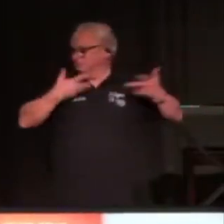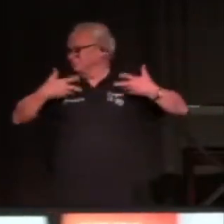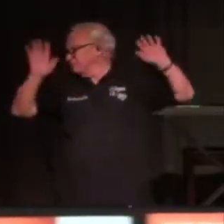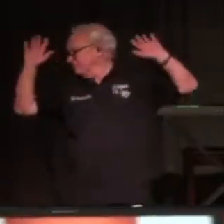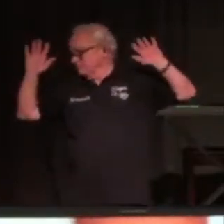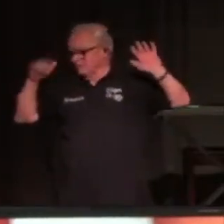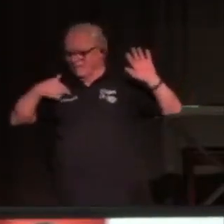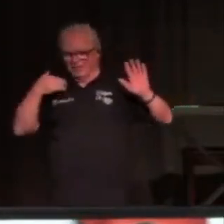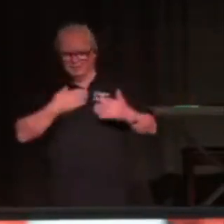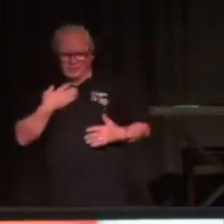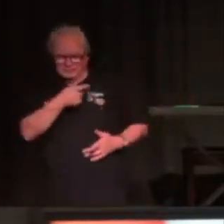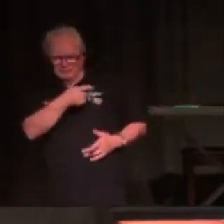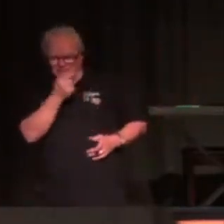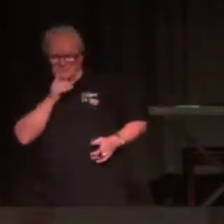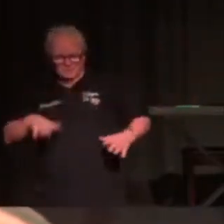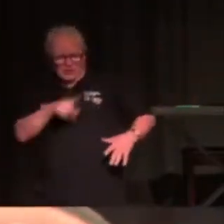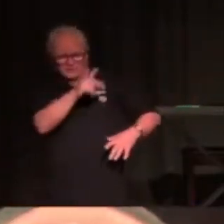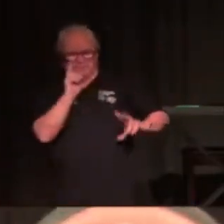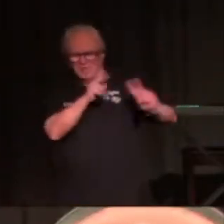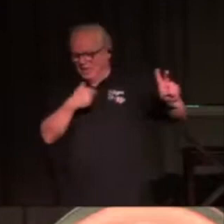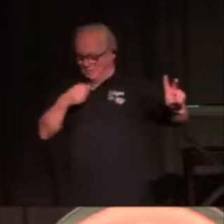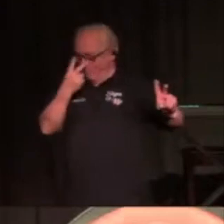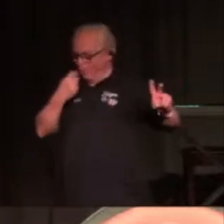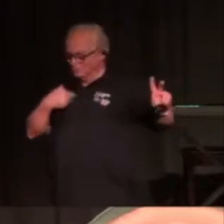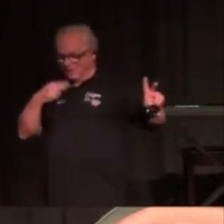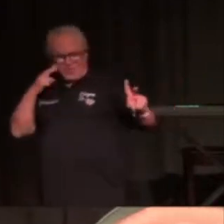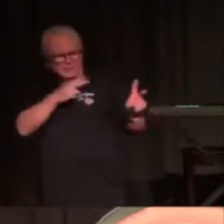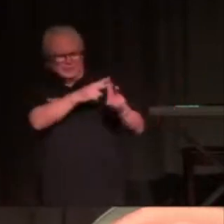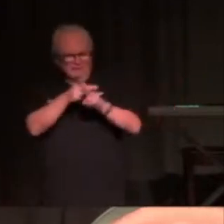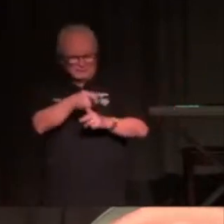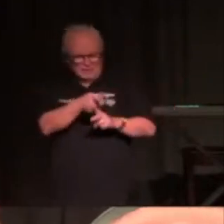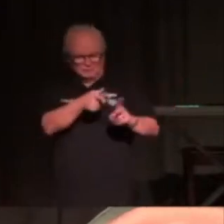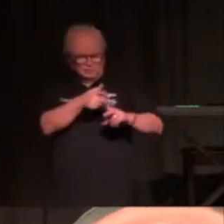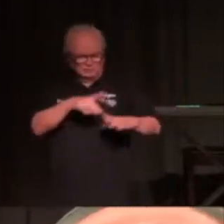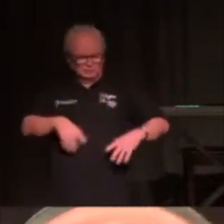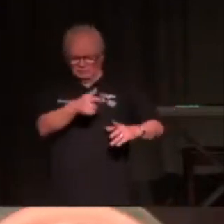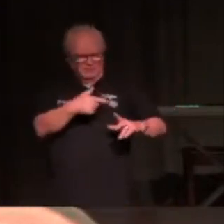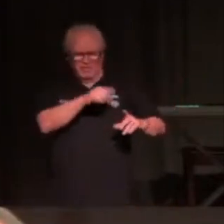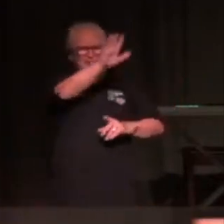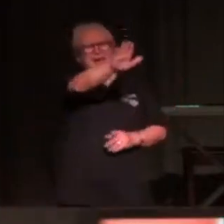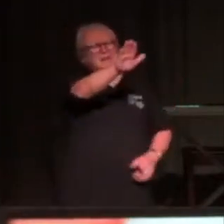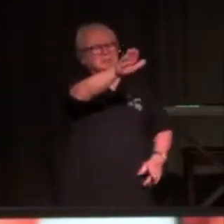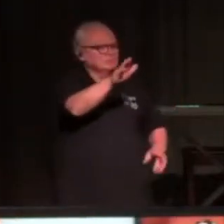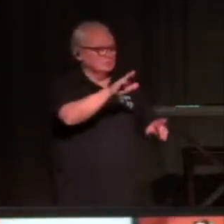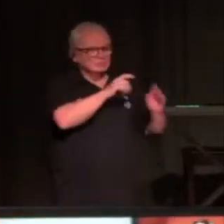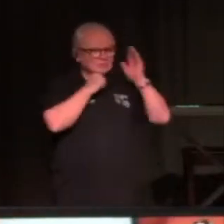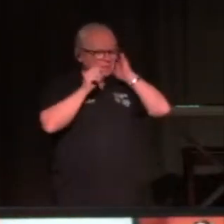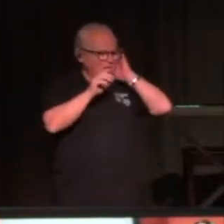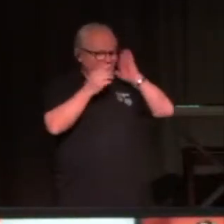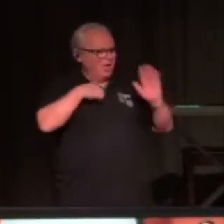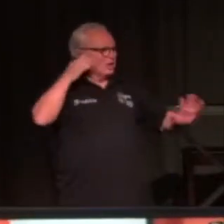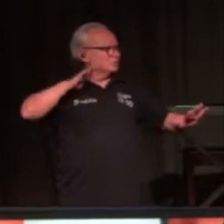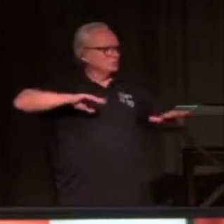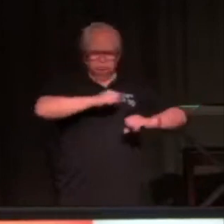because they were young. I was the old boy and I was looking after them, and they were wanting to pray for them, and they were laying hands on Pastor Barry, and I was,